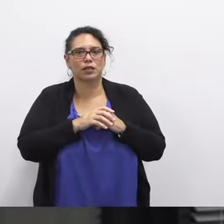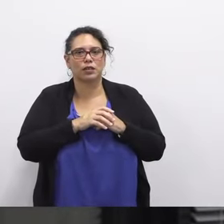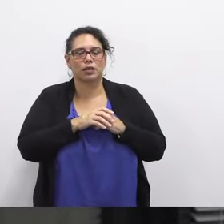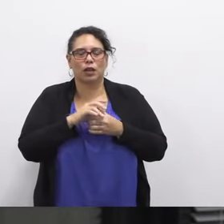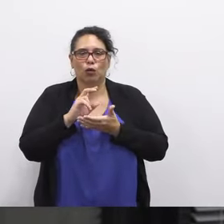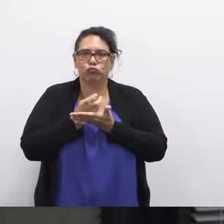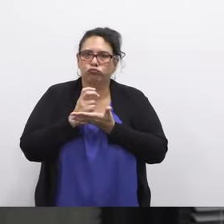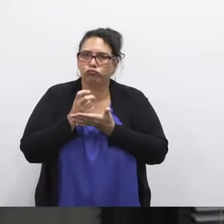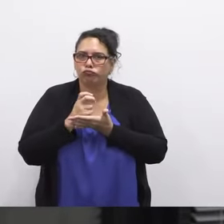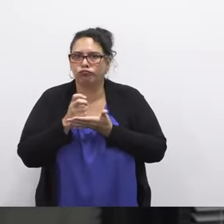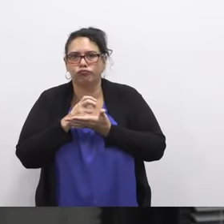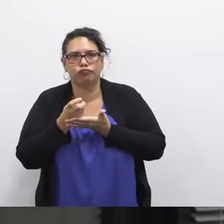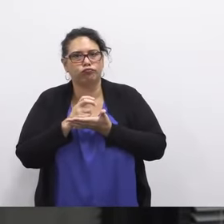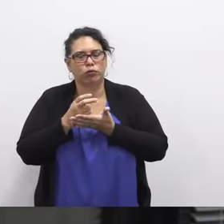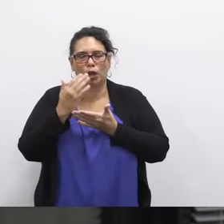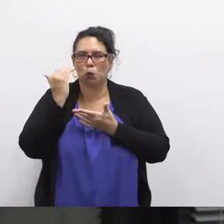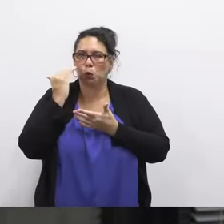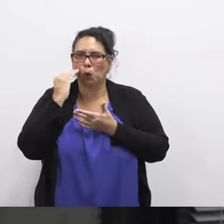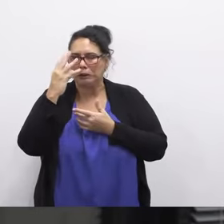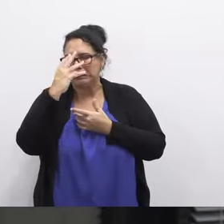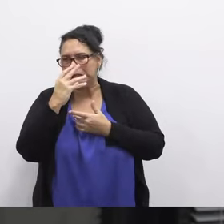restless nights thinking about our loved ones.